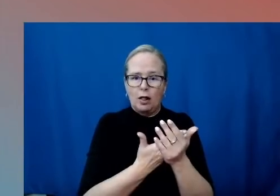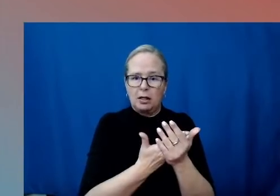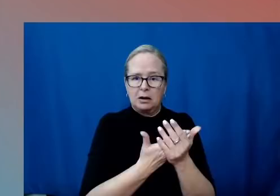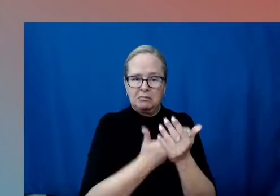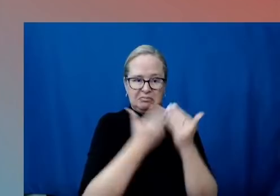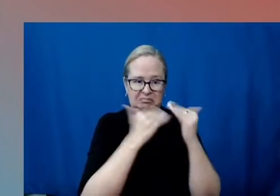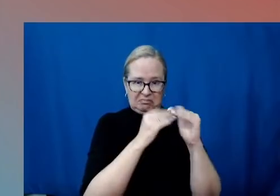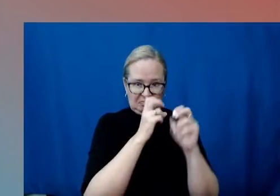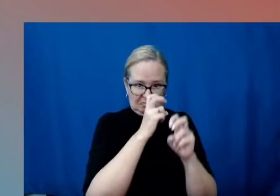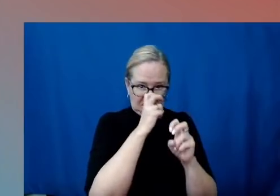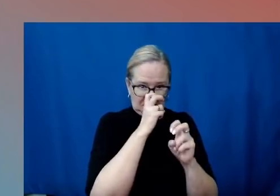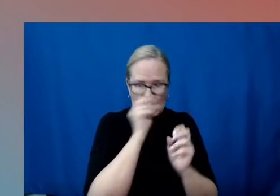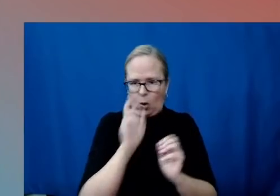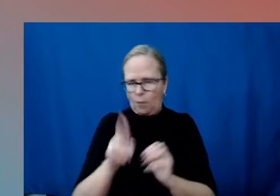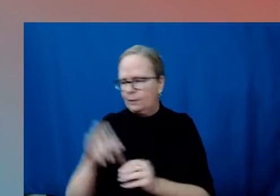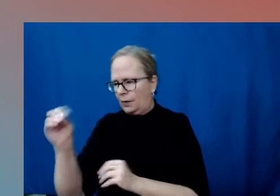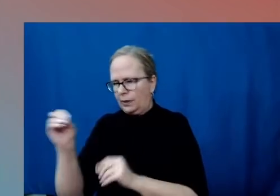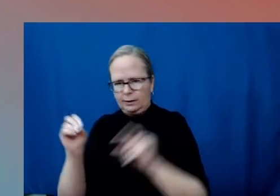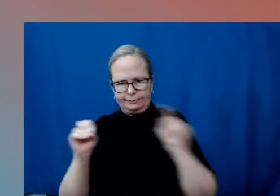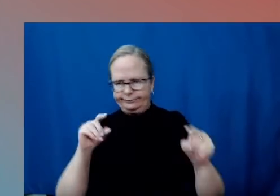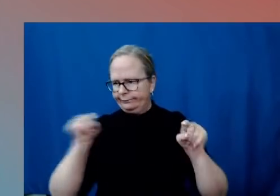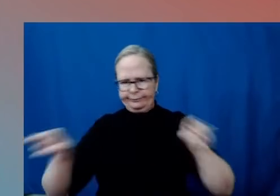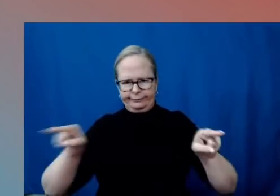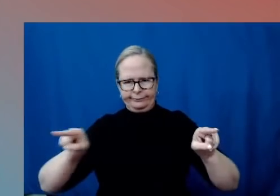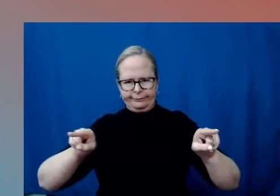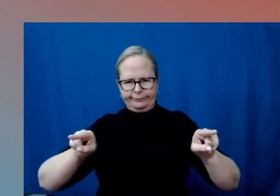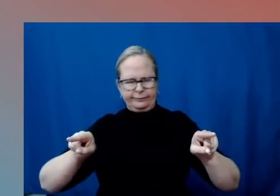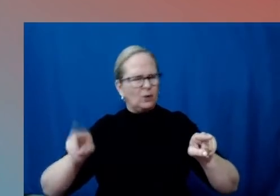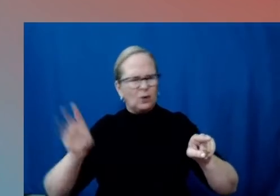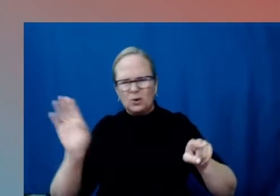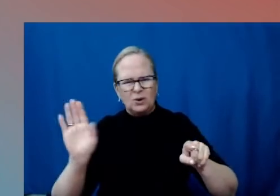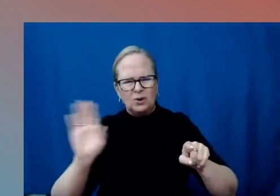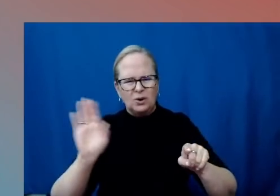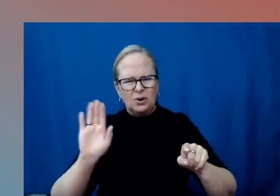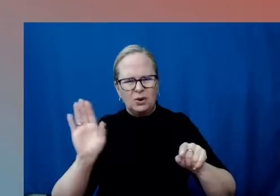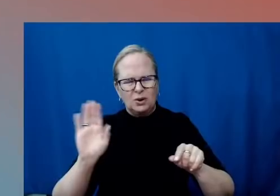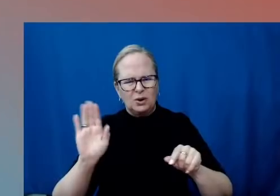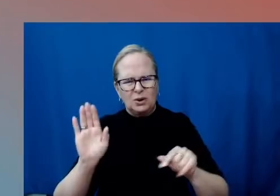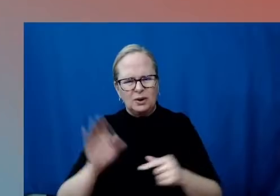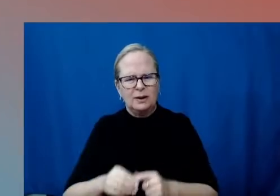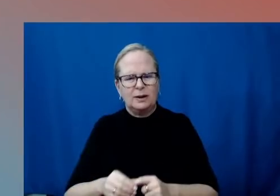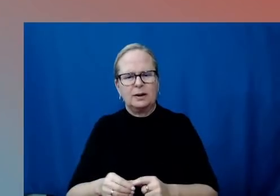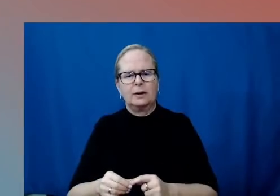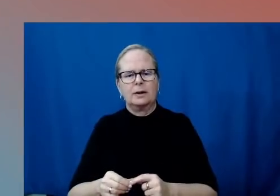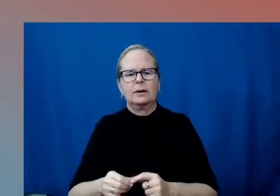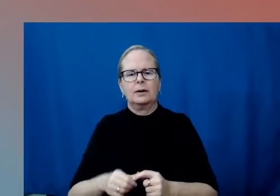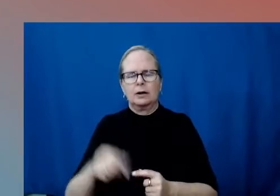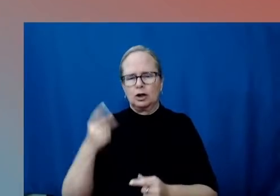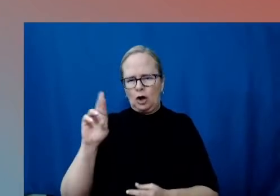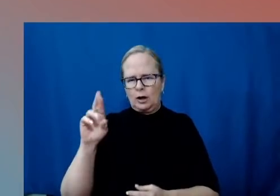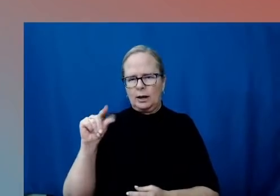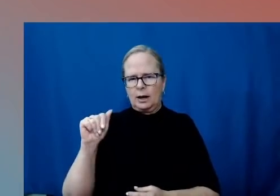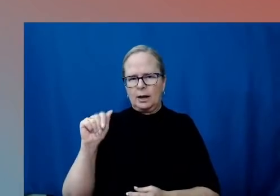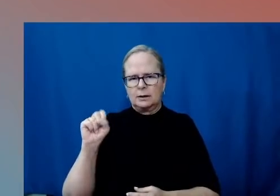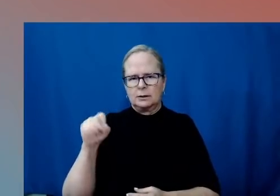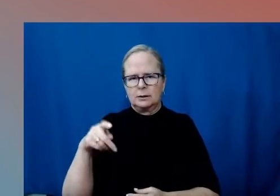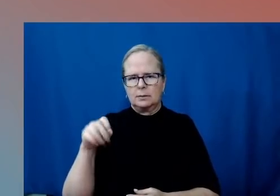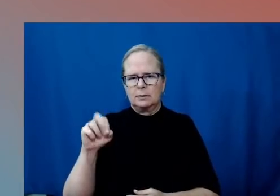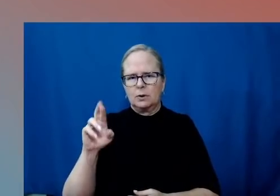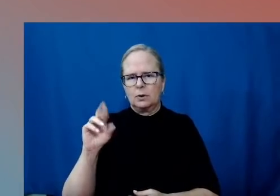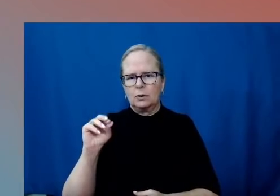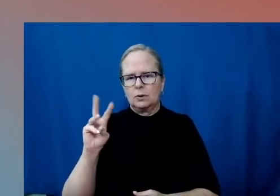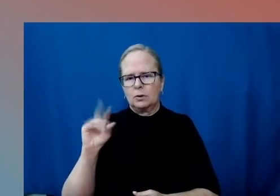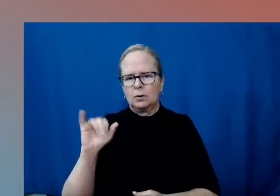all or none. It's like, oh, well, we'll just take everything away and give up. That's crazy. Yes, and we could